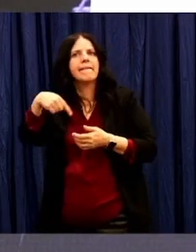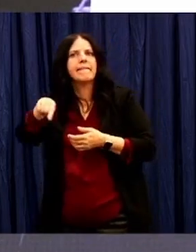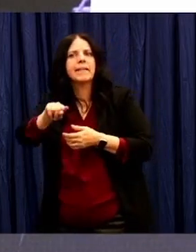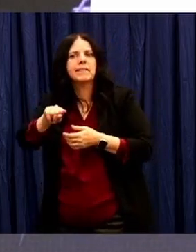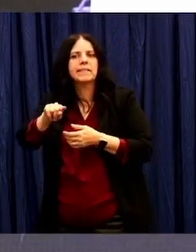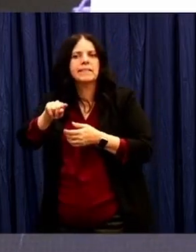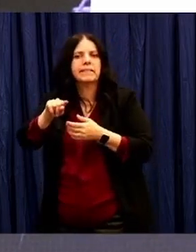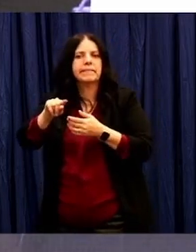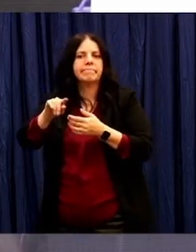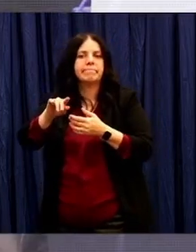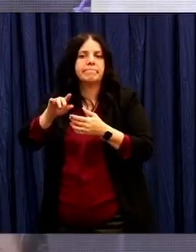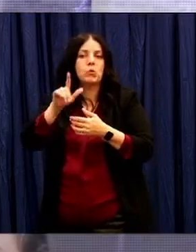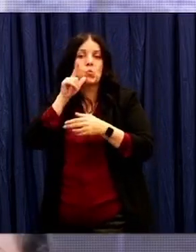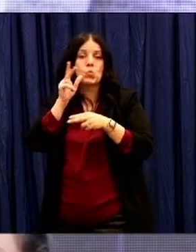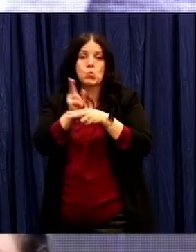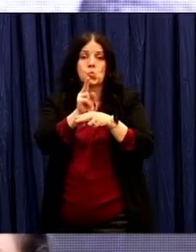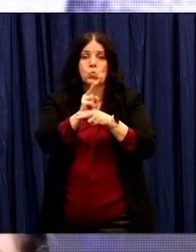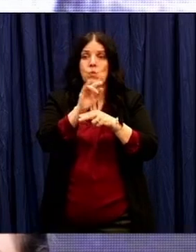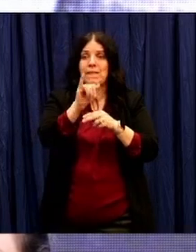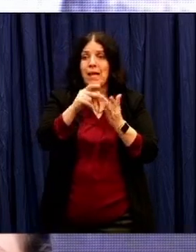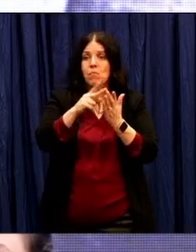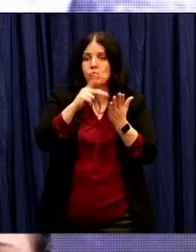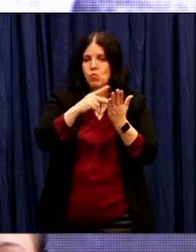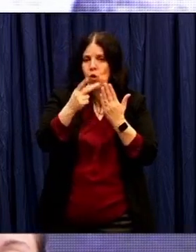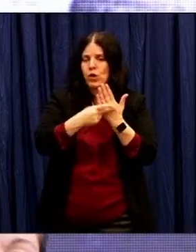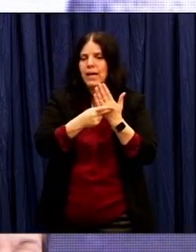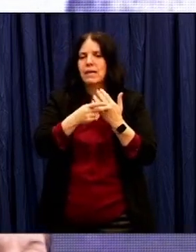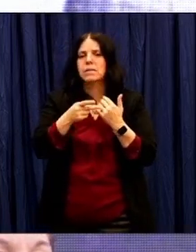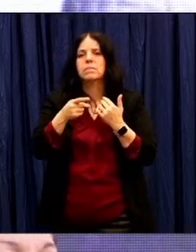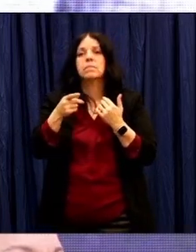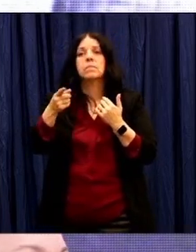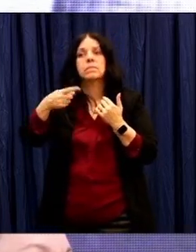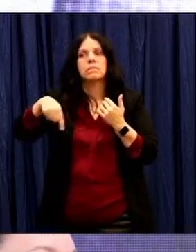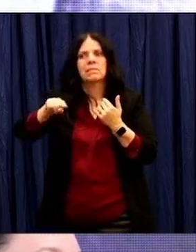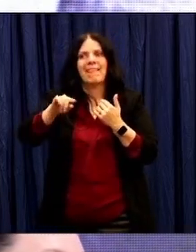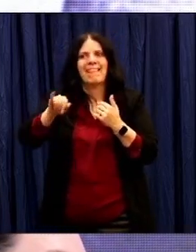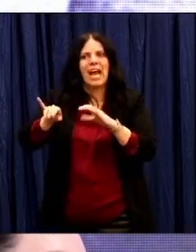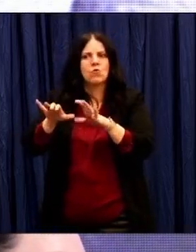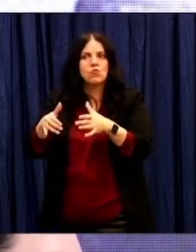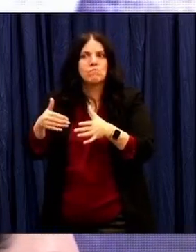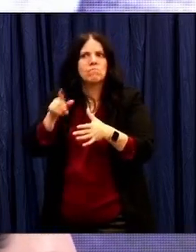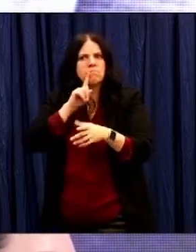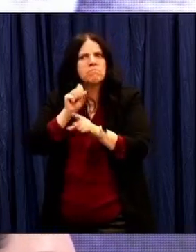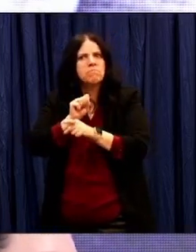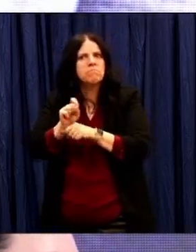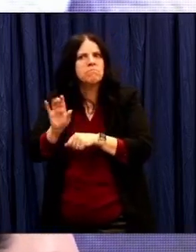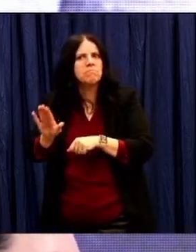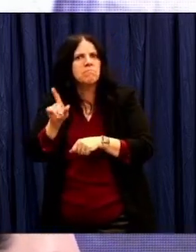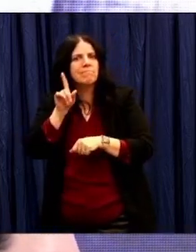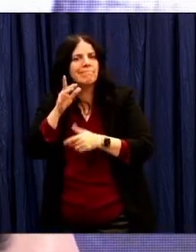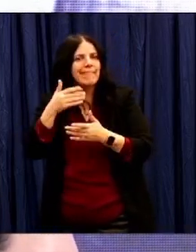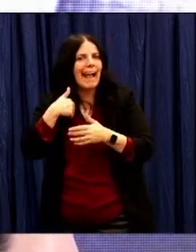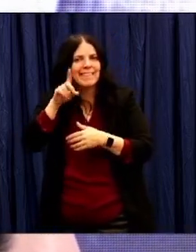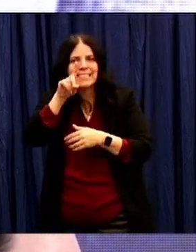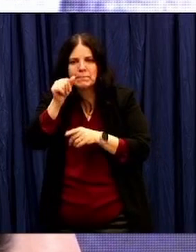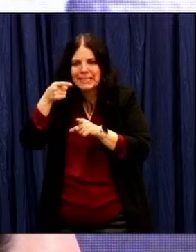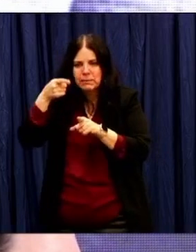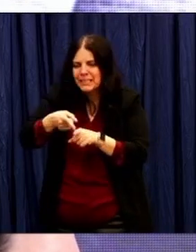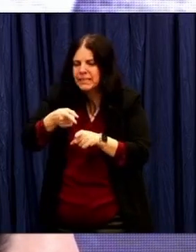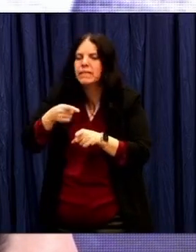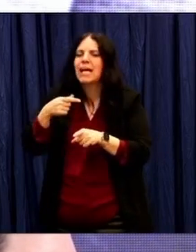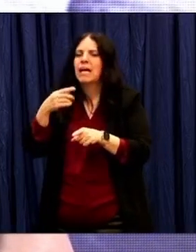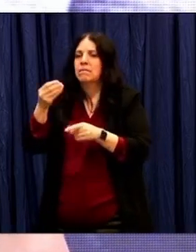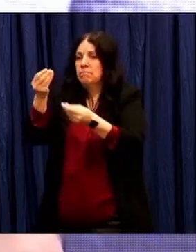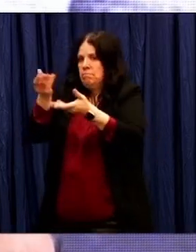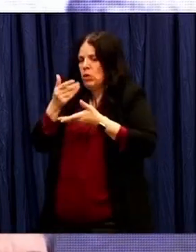number of users who have known disabilities, to come forward and escalate their requests so that we could prioritize those and review those